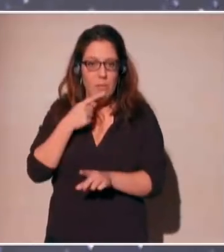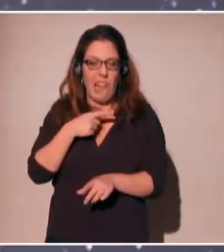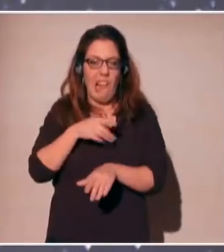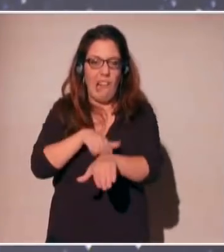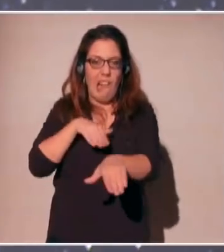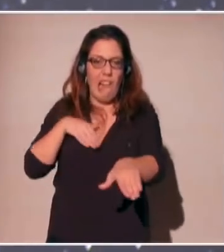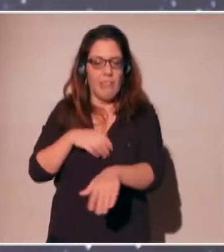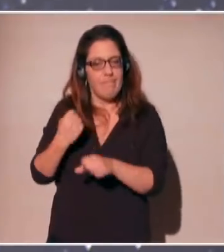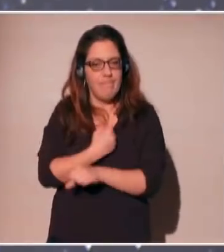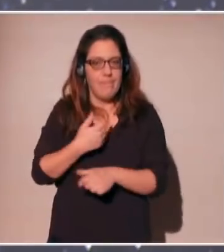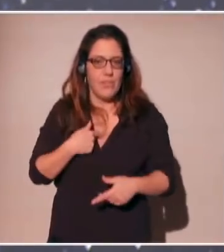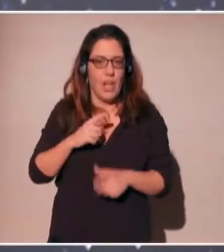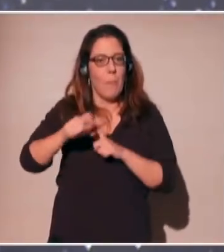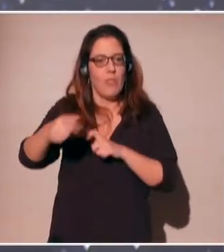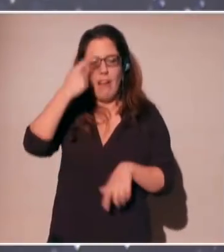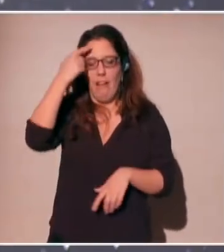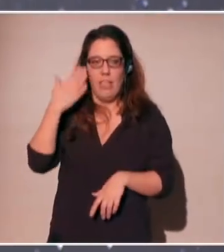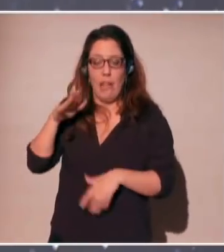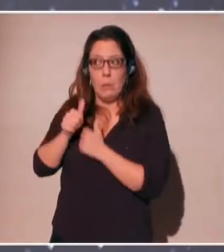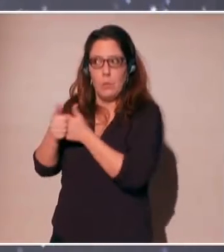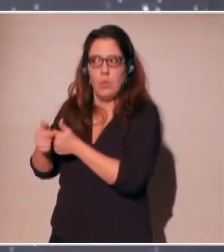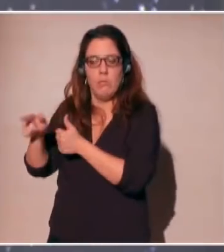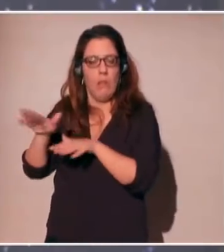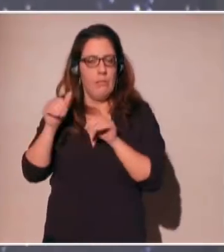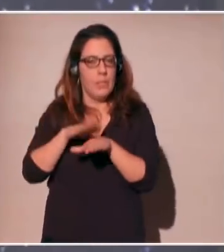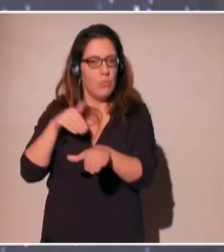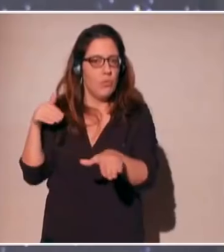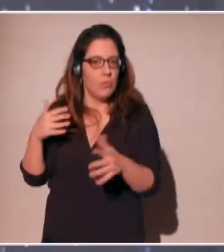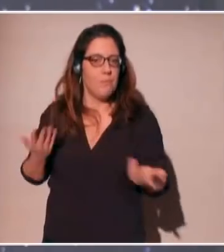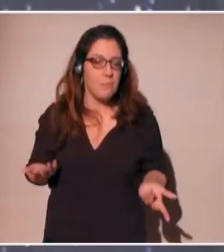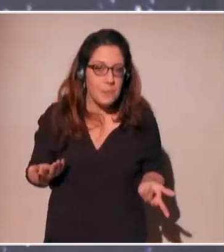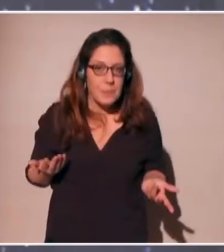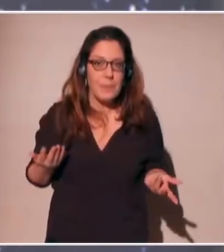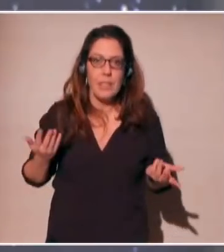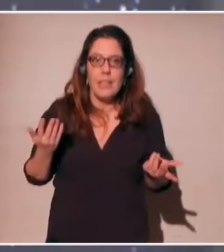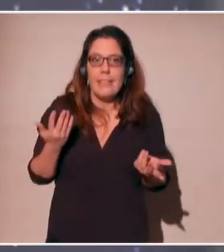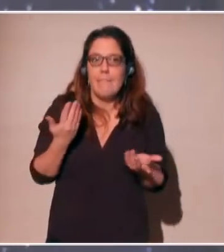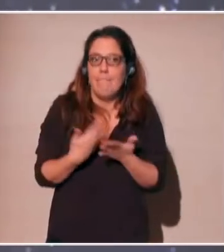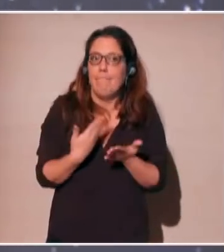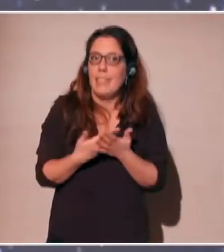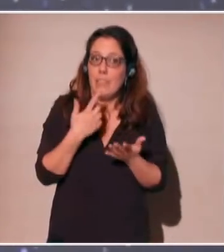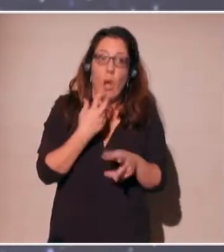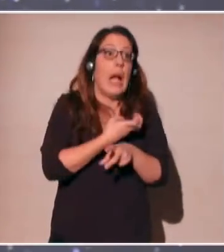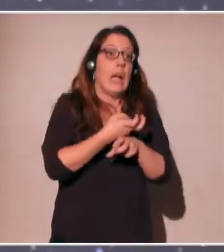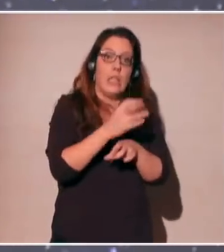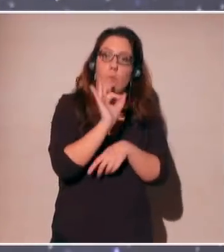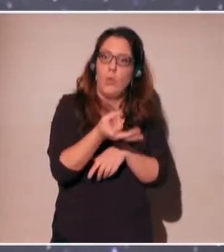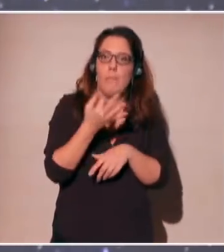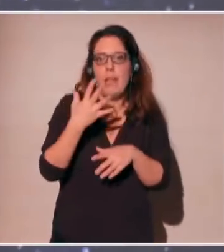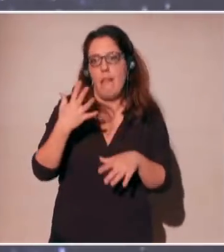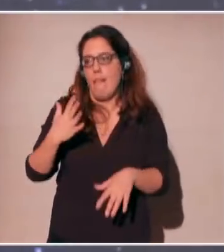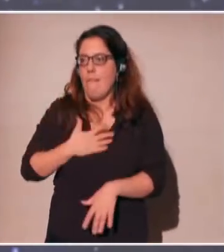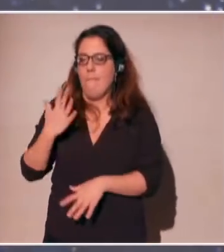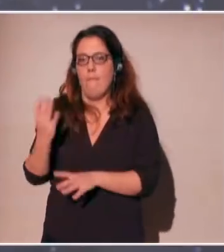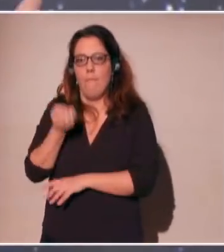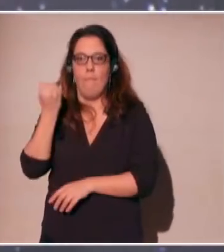an opportunity or a threat, both for mistakes and for malicious attacks. This will be something, cybersecurity